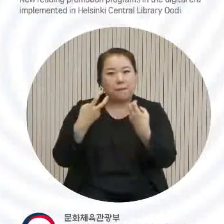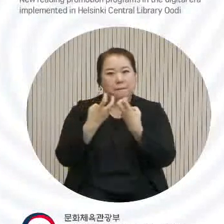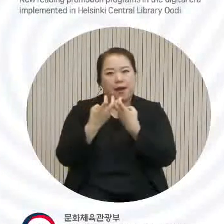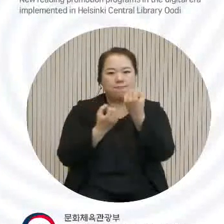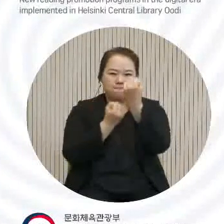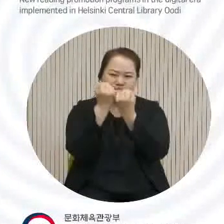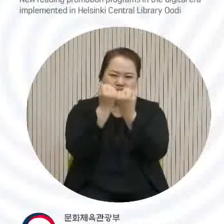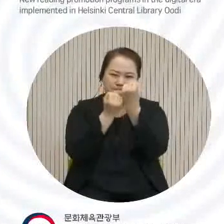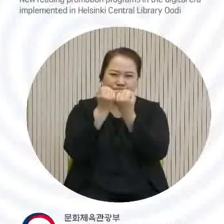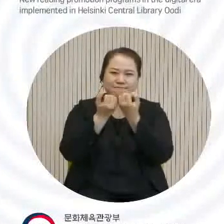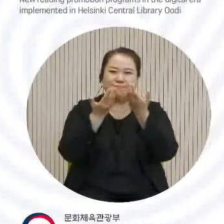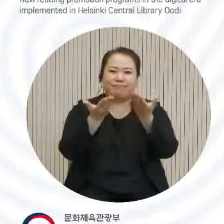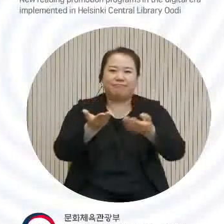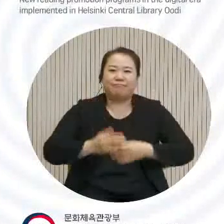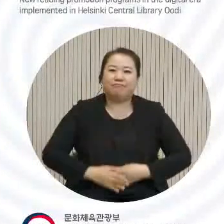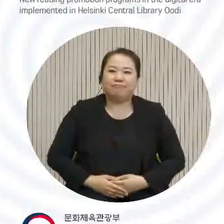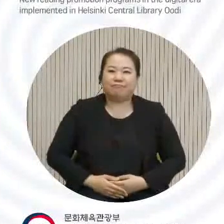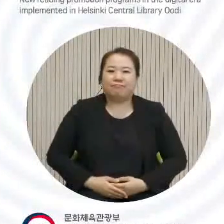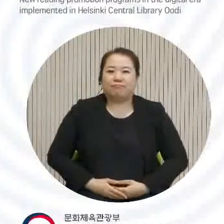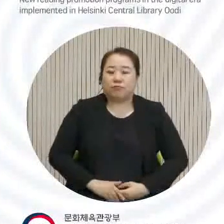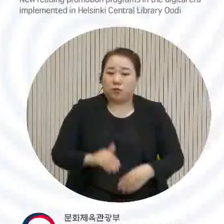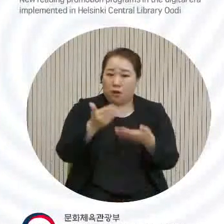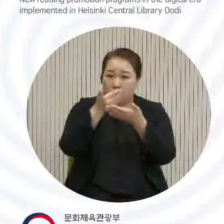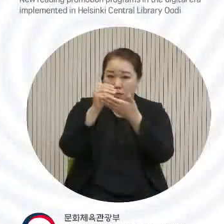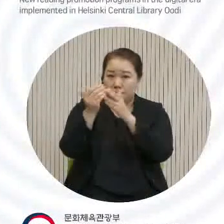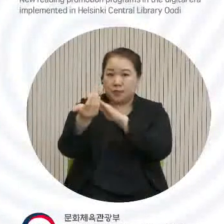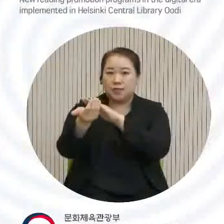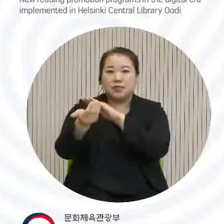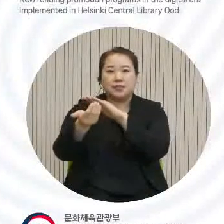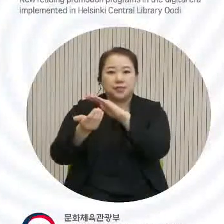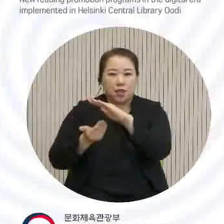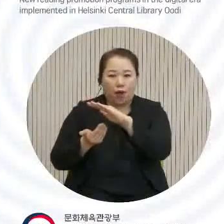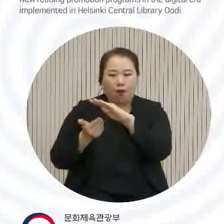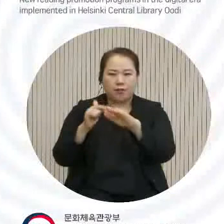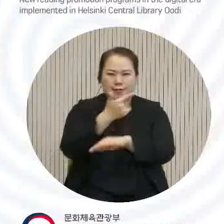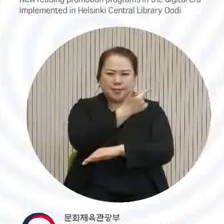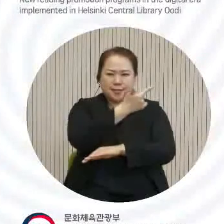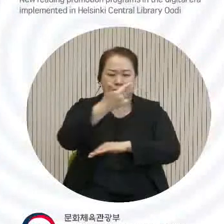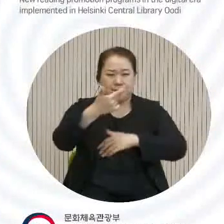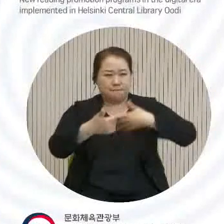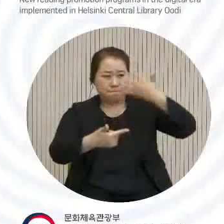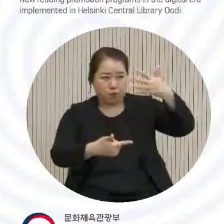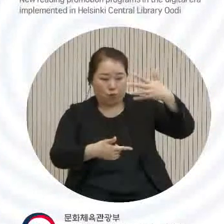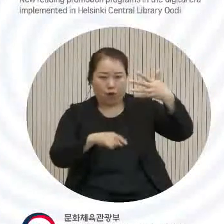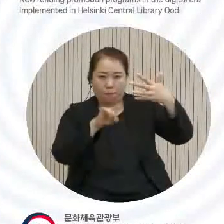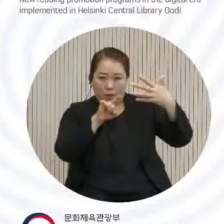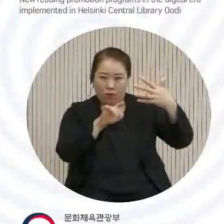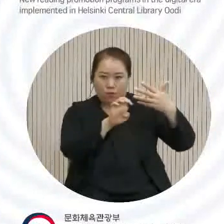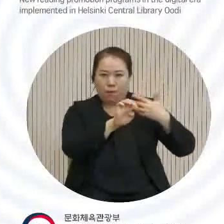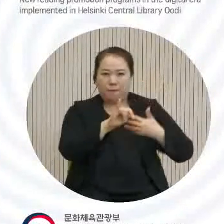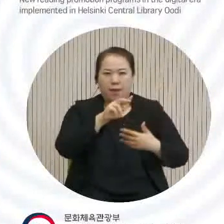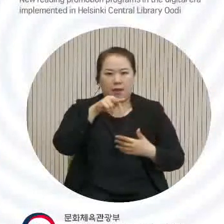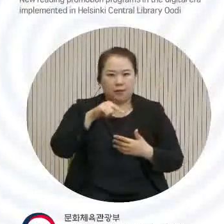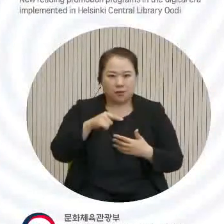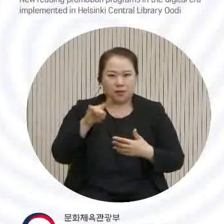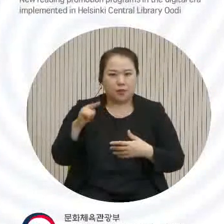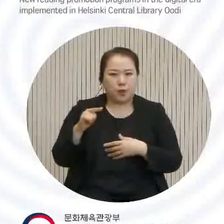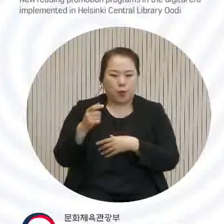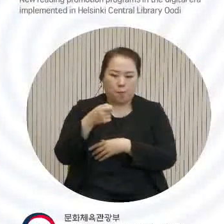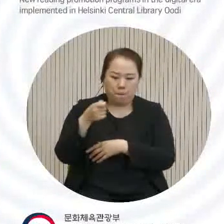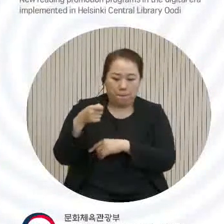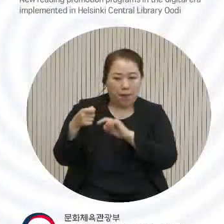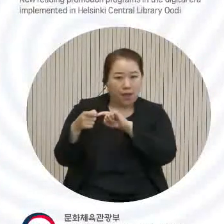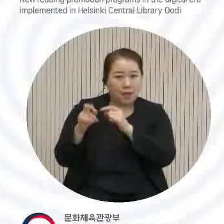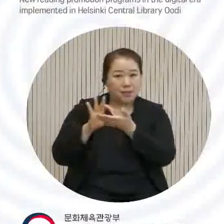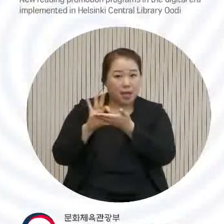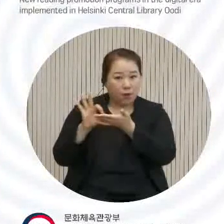drawing session, the instructor will show from the large screen how to use the pads and Apple Pens, and